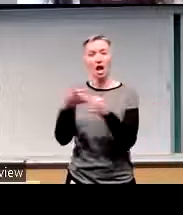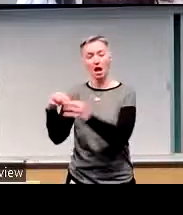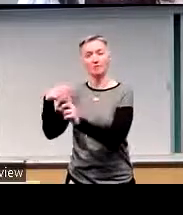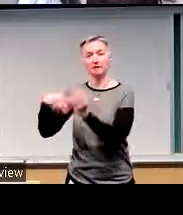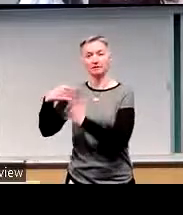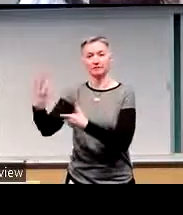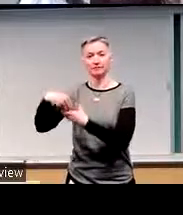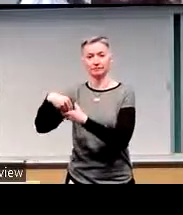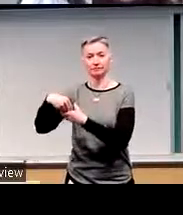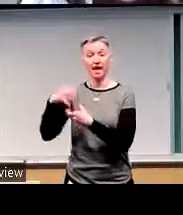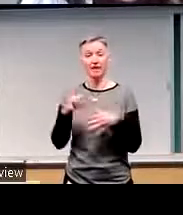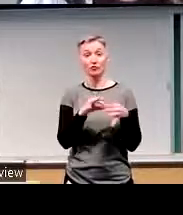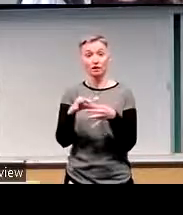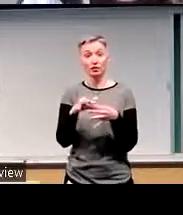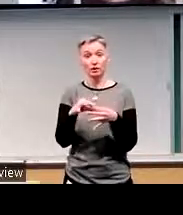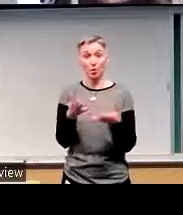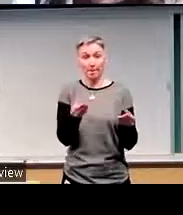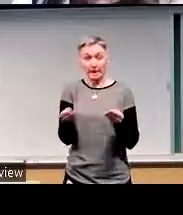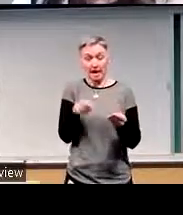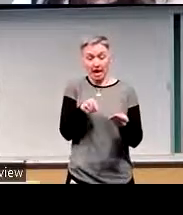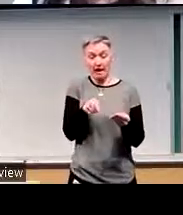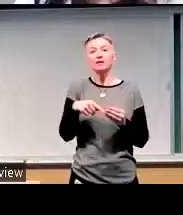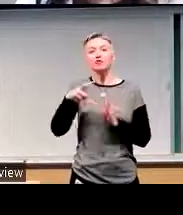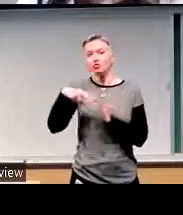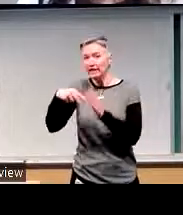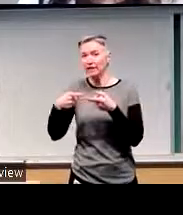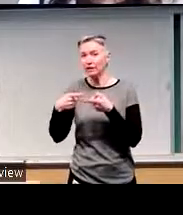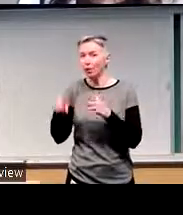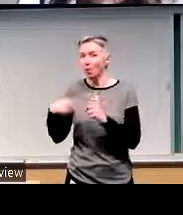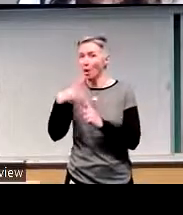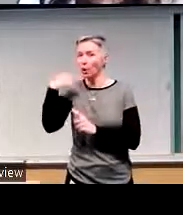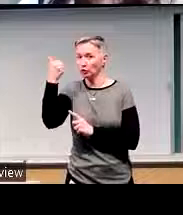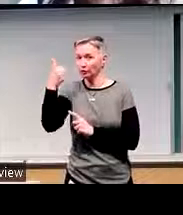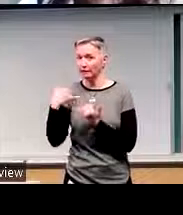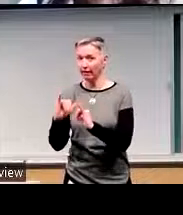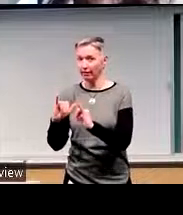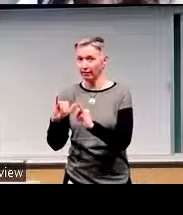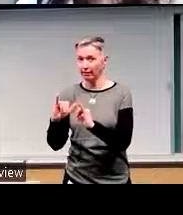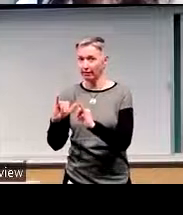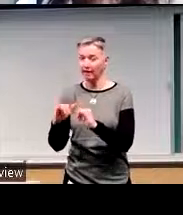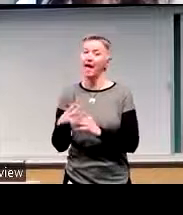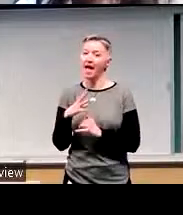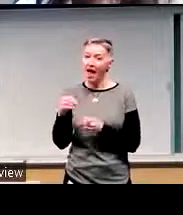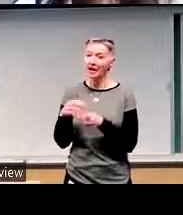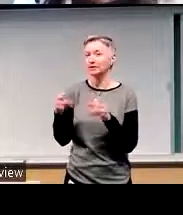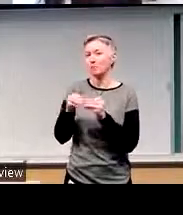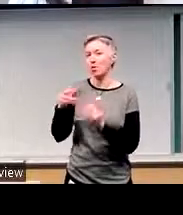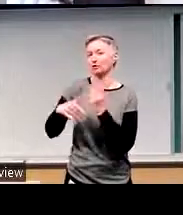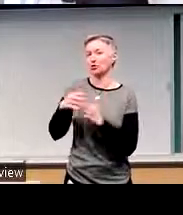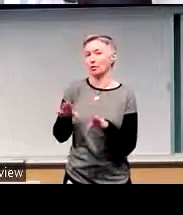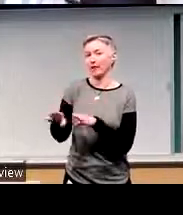mediated by reading in older adulthood and prosociality in older adulthood.